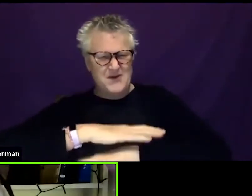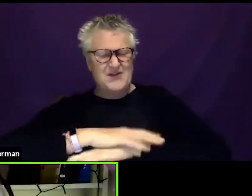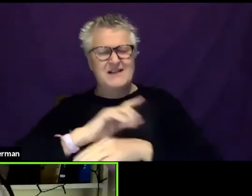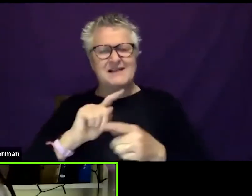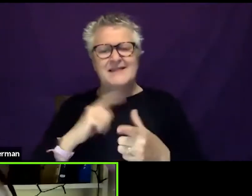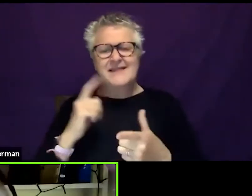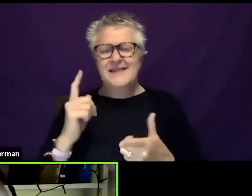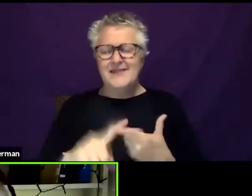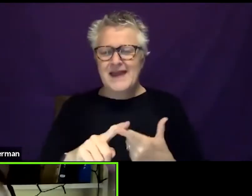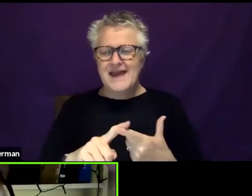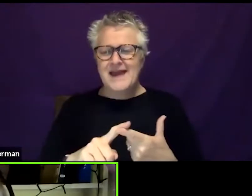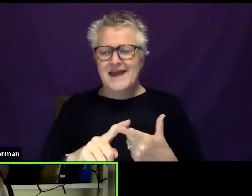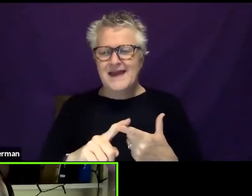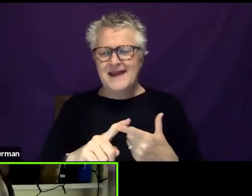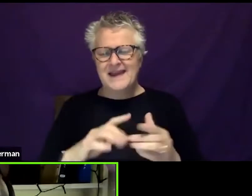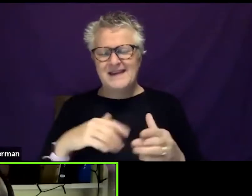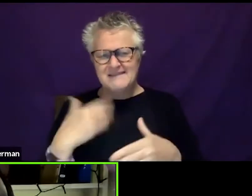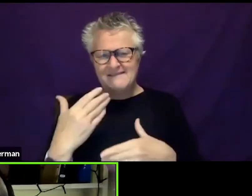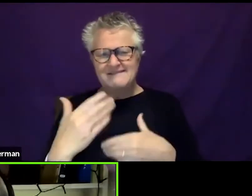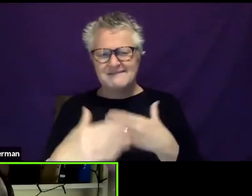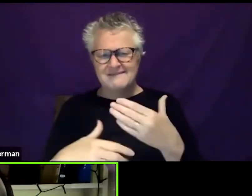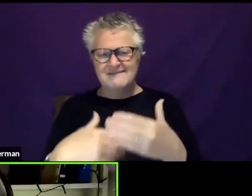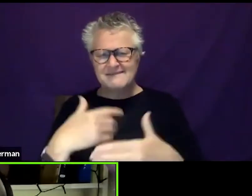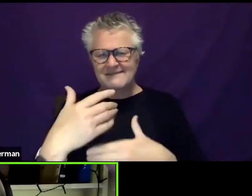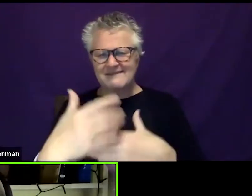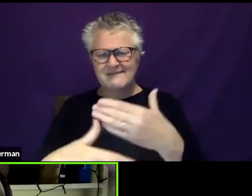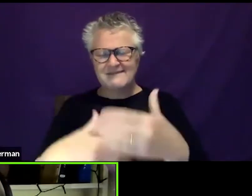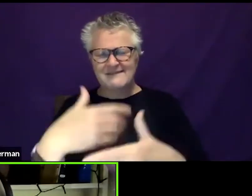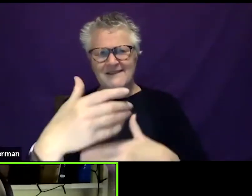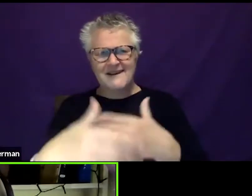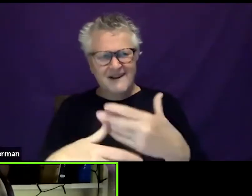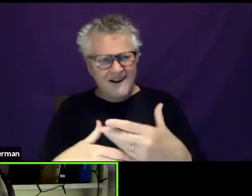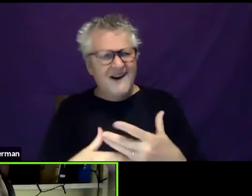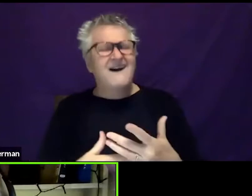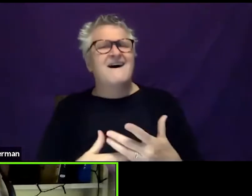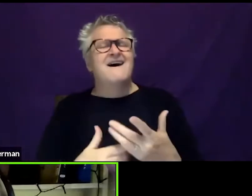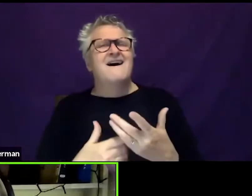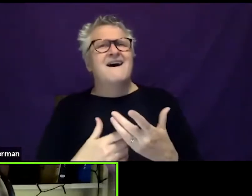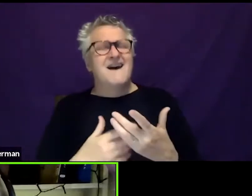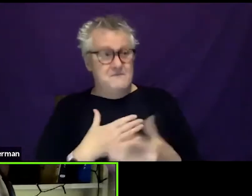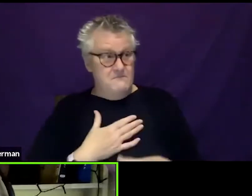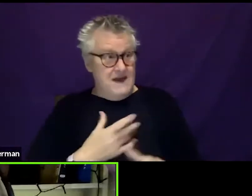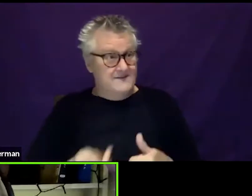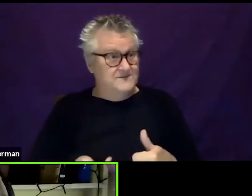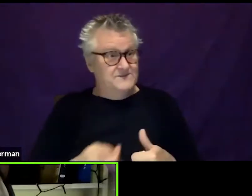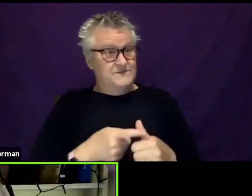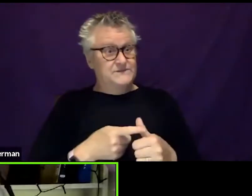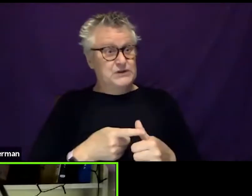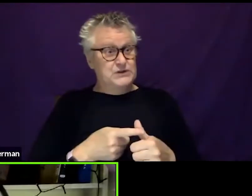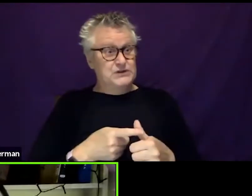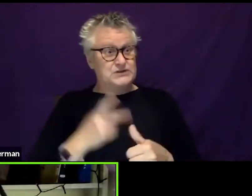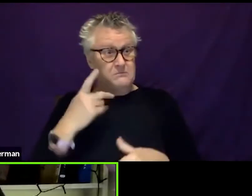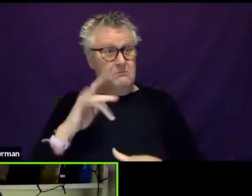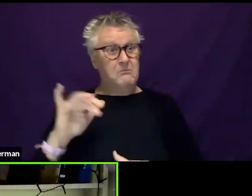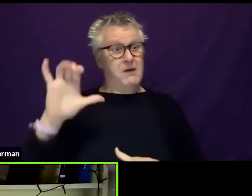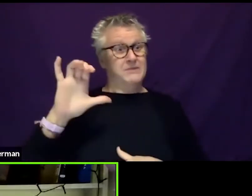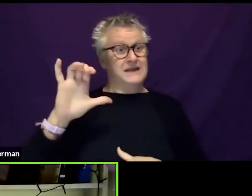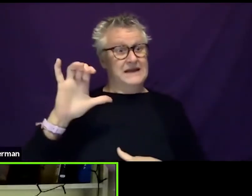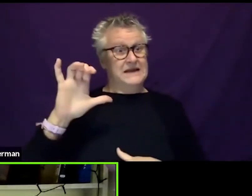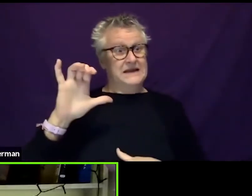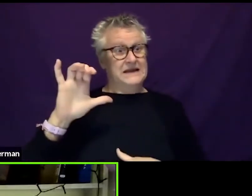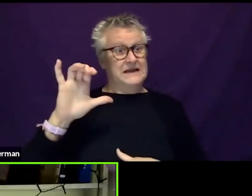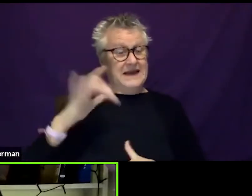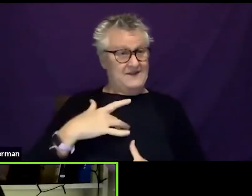do it as a thing. And my first public event, as I believe